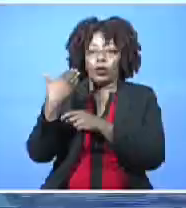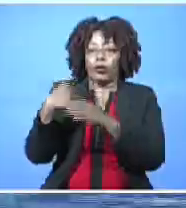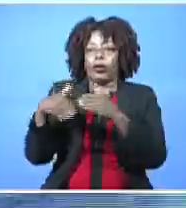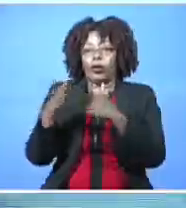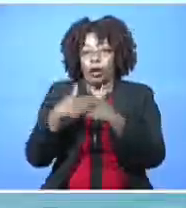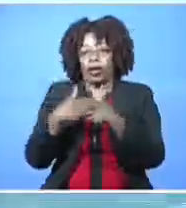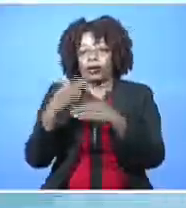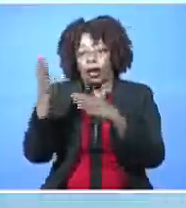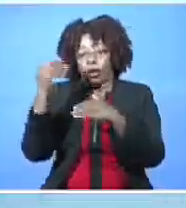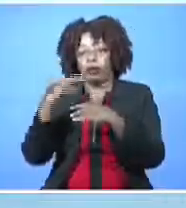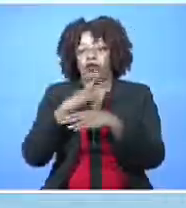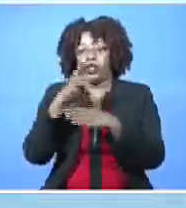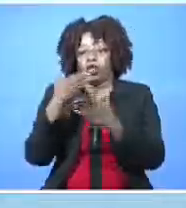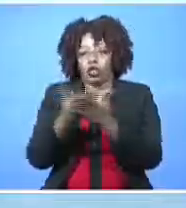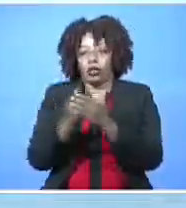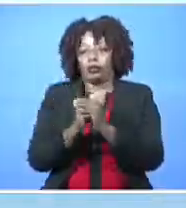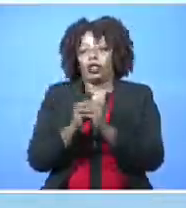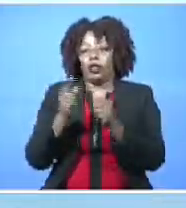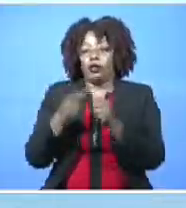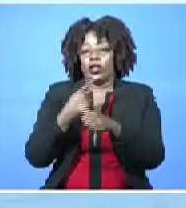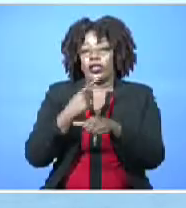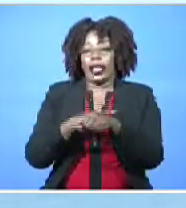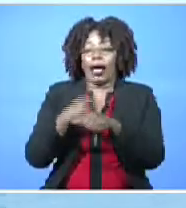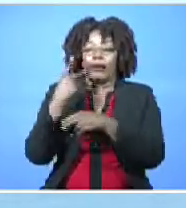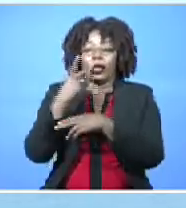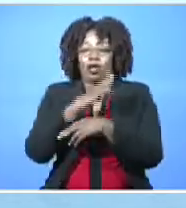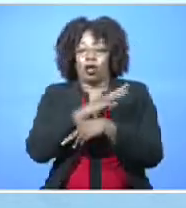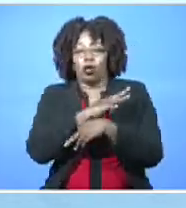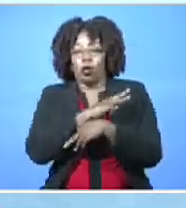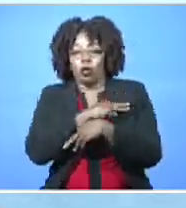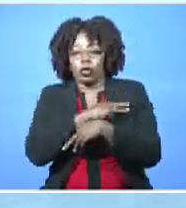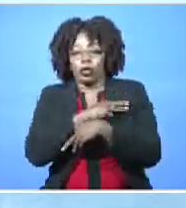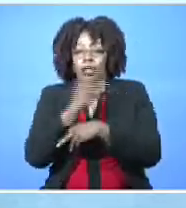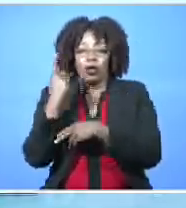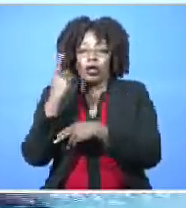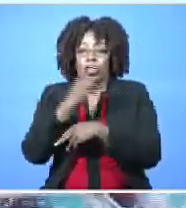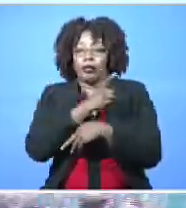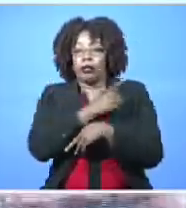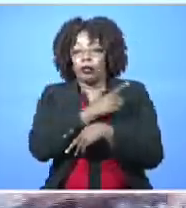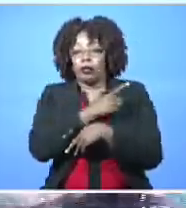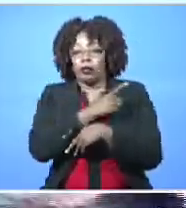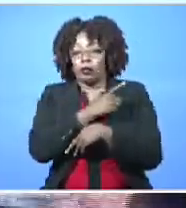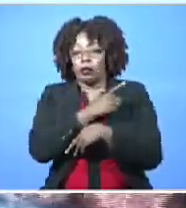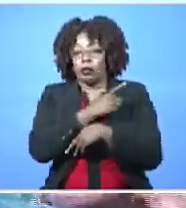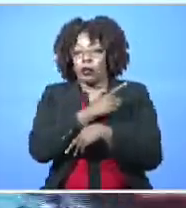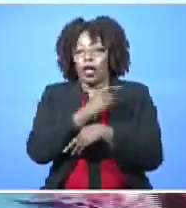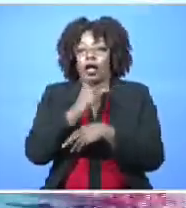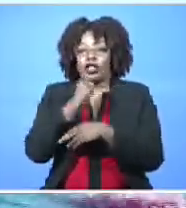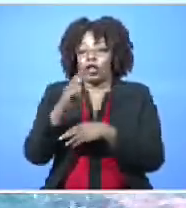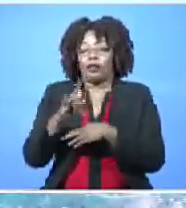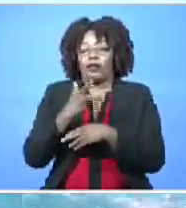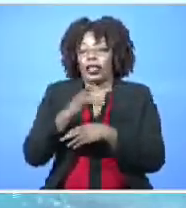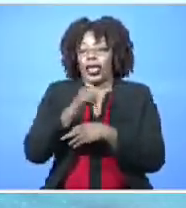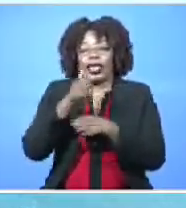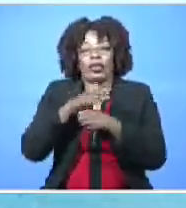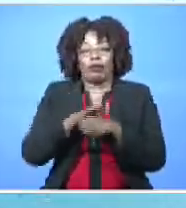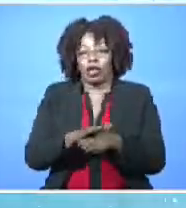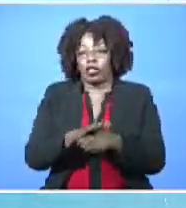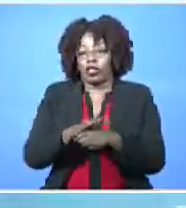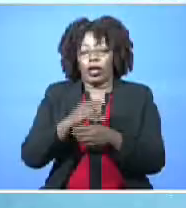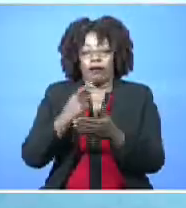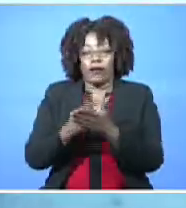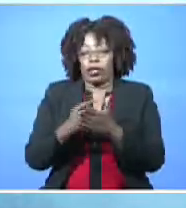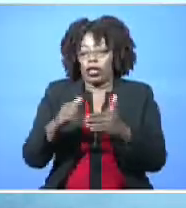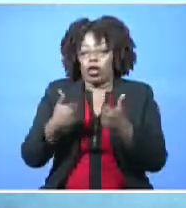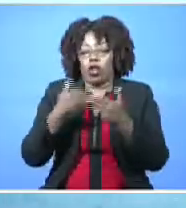really good. First-time members like Kiana Aubrey, Mia Sastra, Prince Hordari aren't feeling any pressure. In fact, these